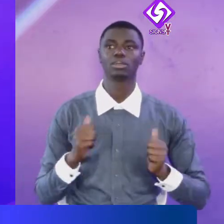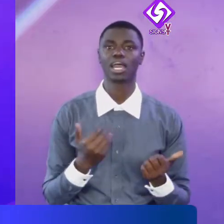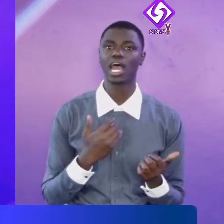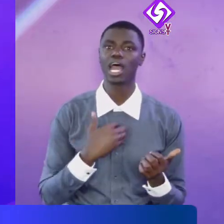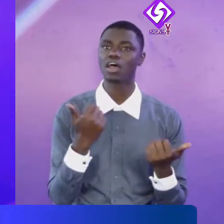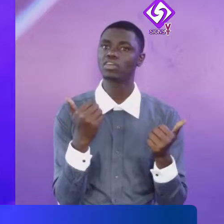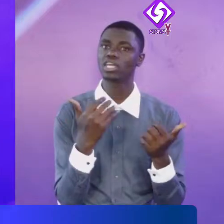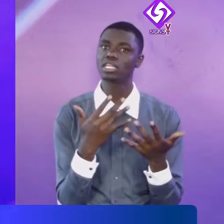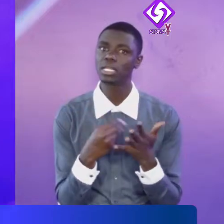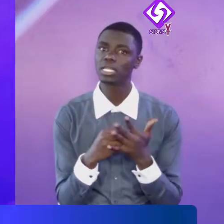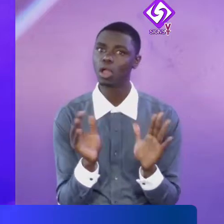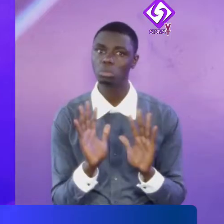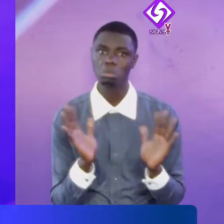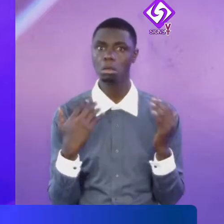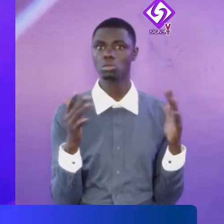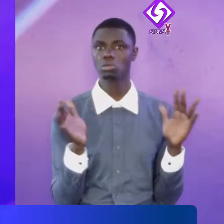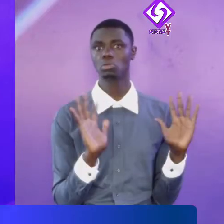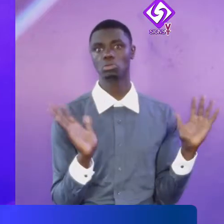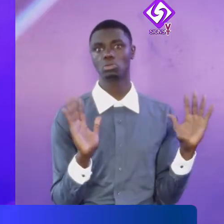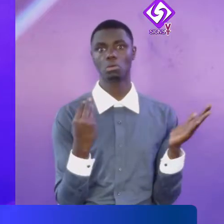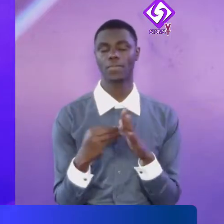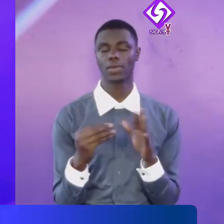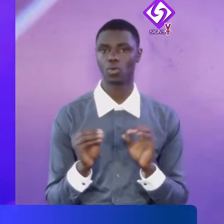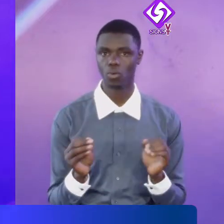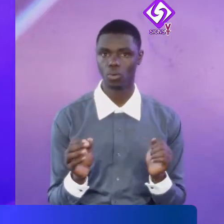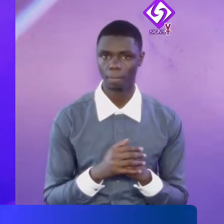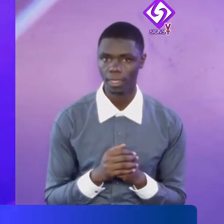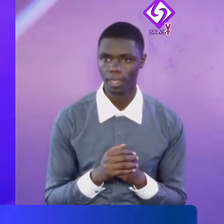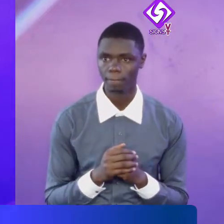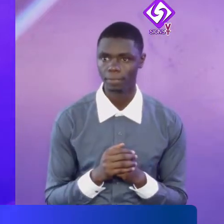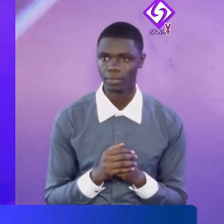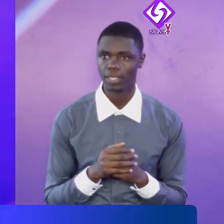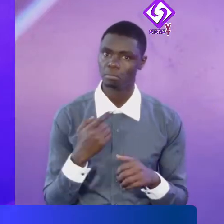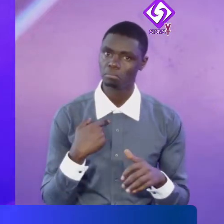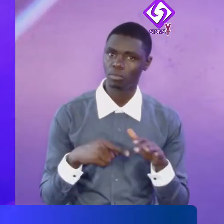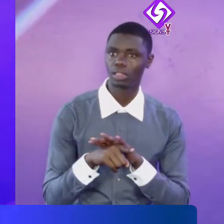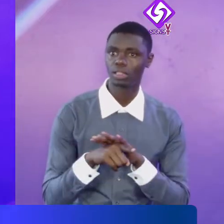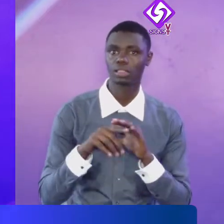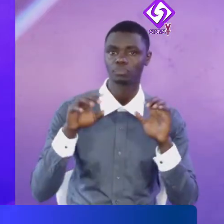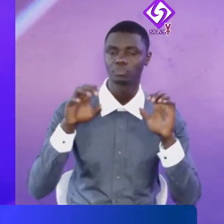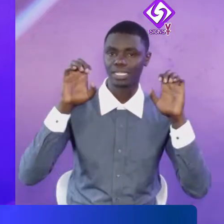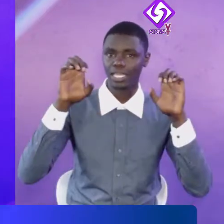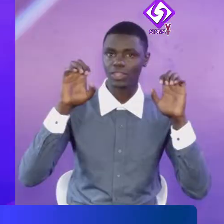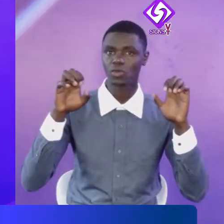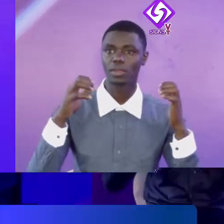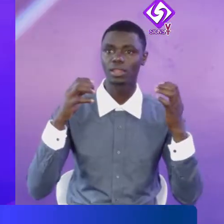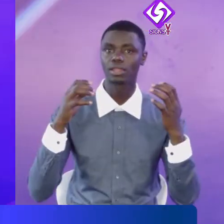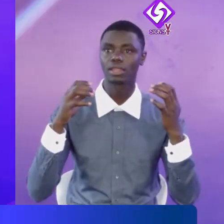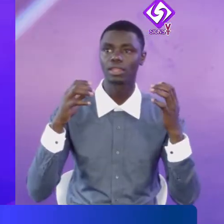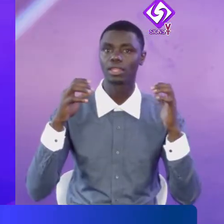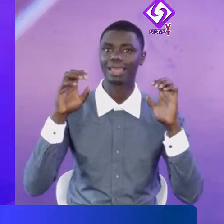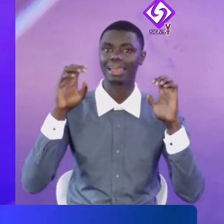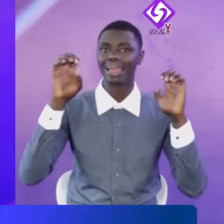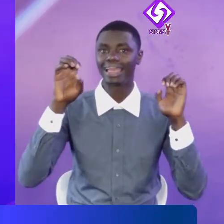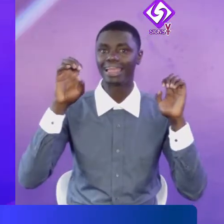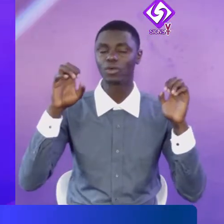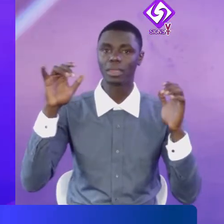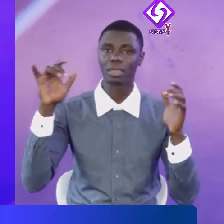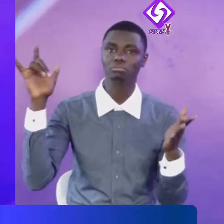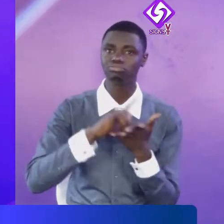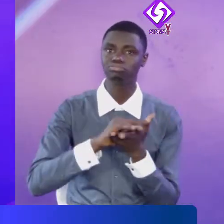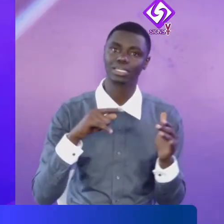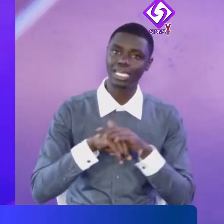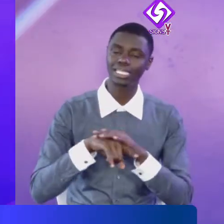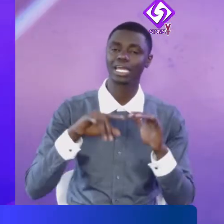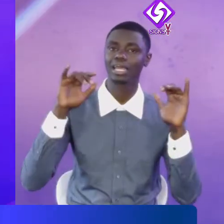I don't have any money. And then fortunately, I entered the Ethiopian airline. You know, don't enter these other Western airline, enter like an African